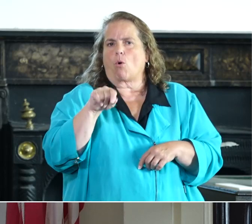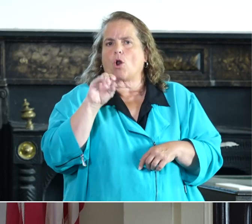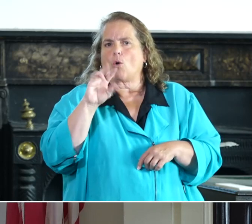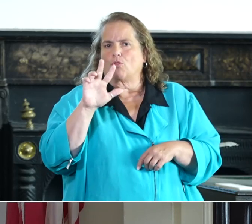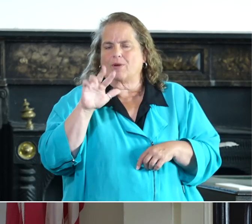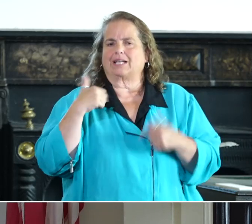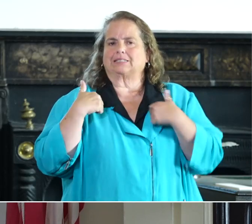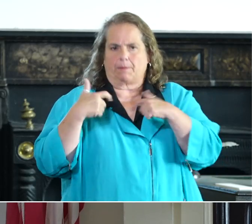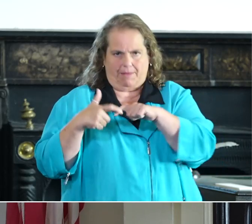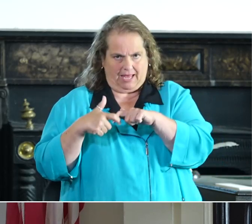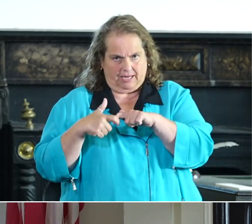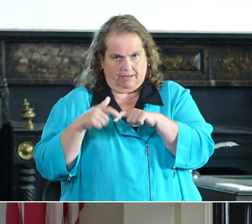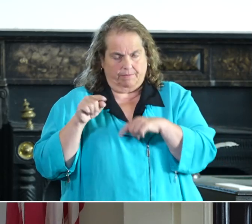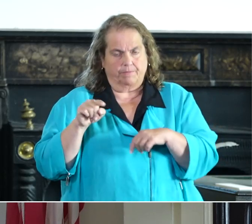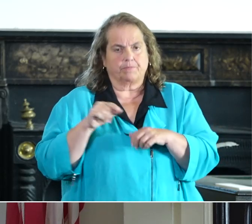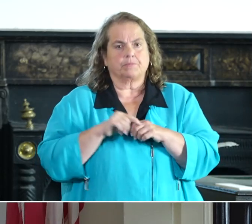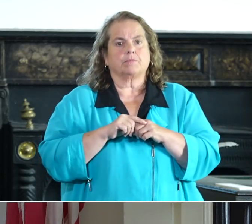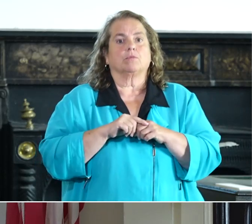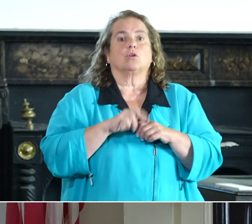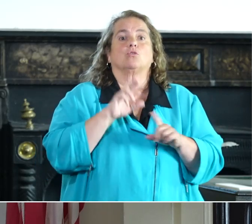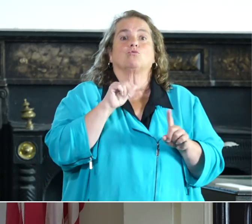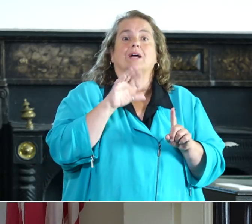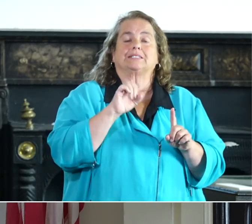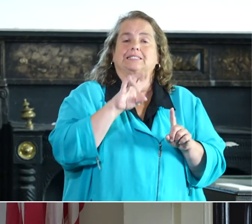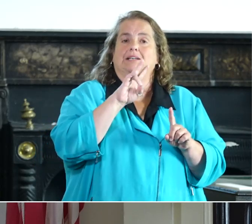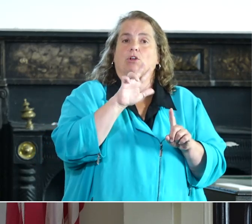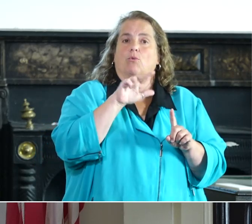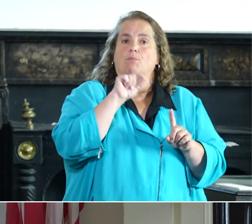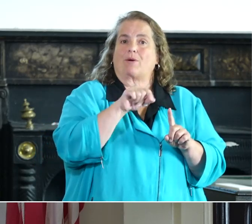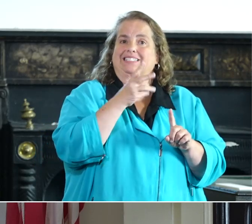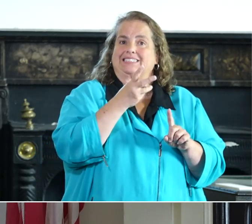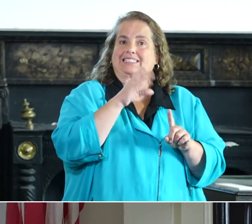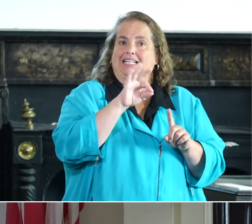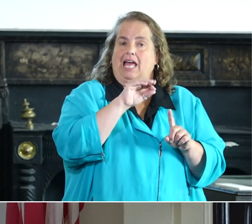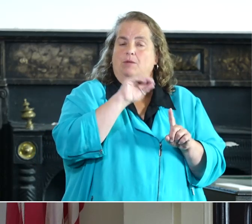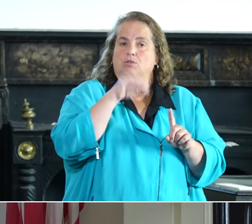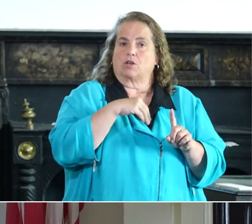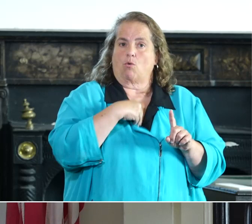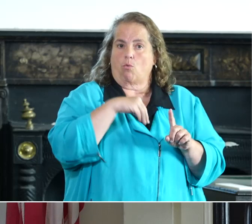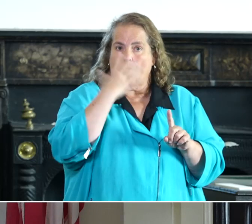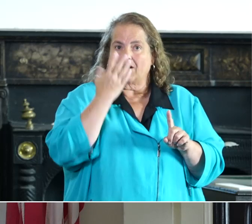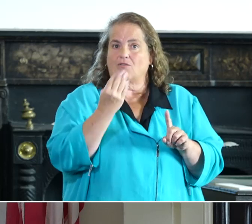17.03% Hispanic. On race, 73.69% white,